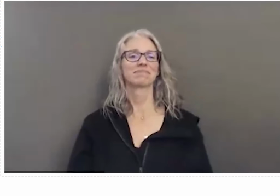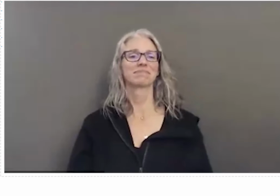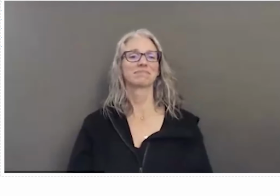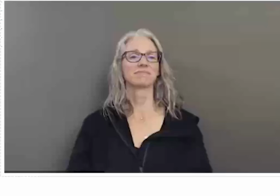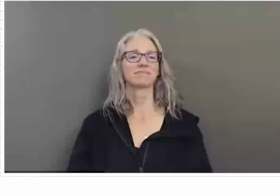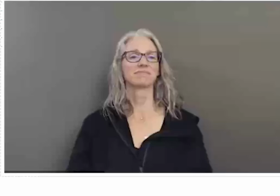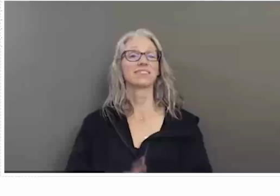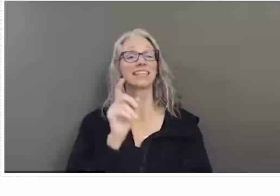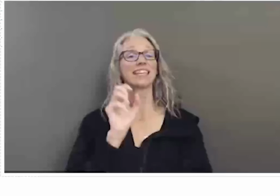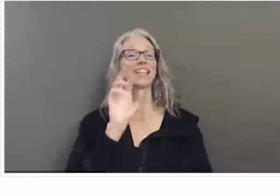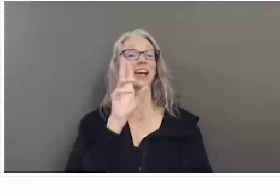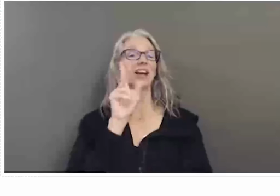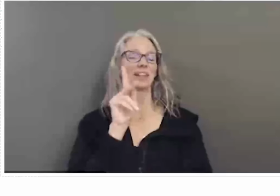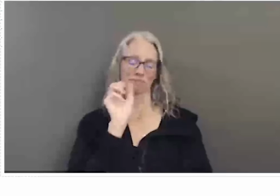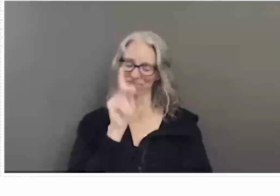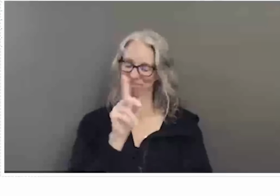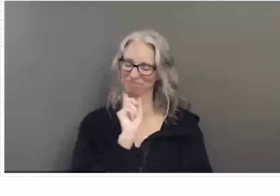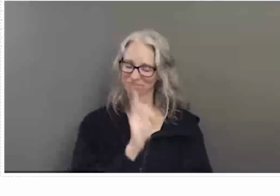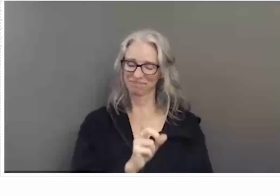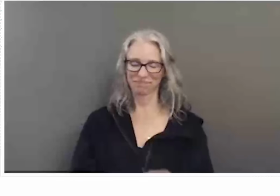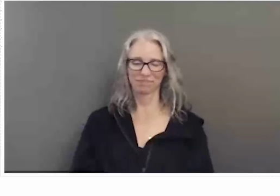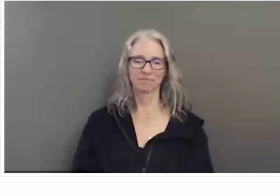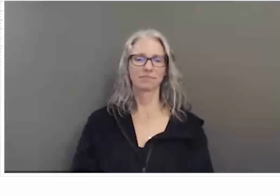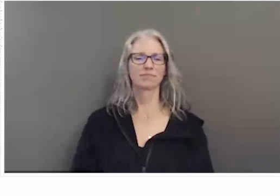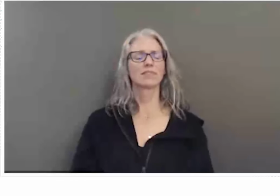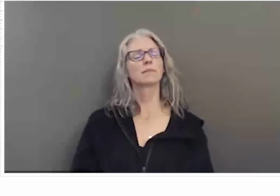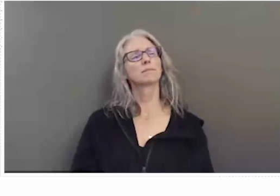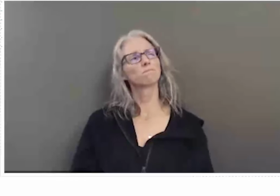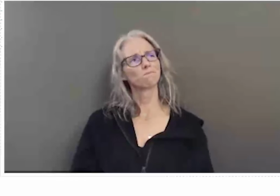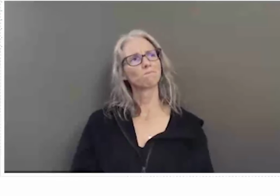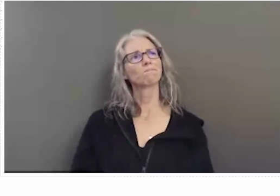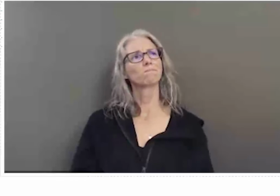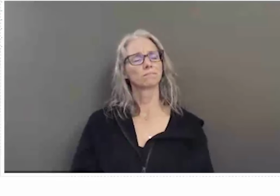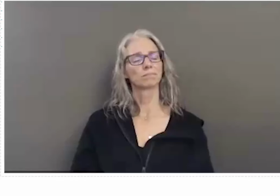Sure, Carly. So yeah, and